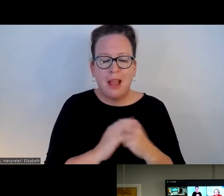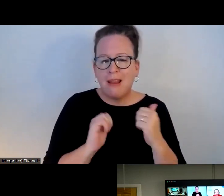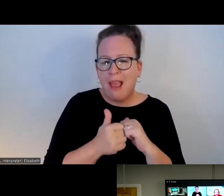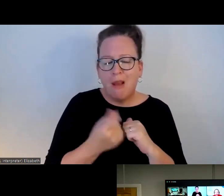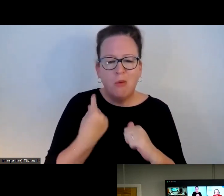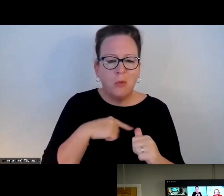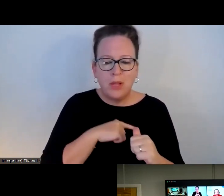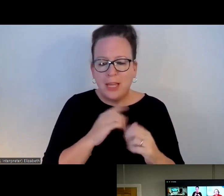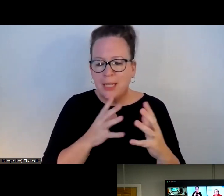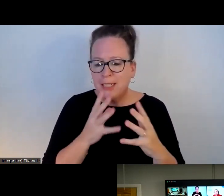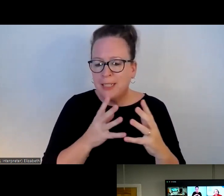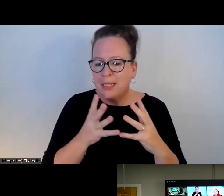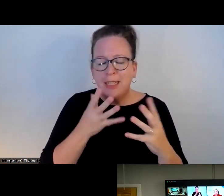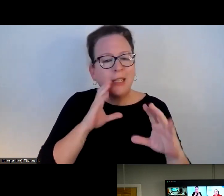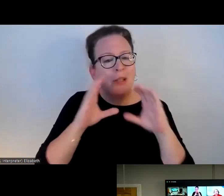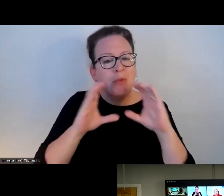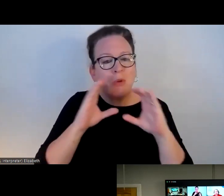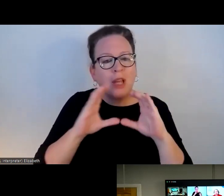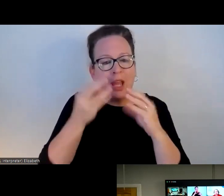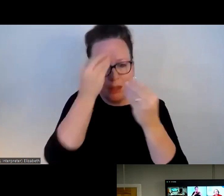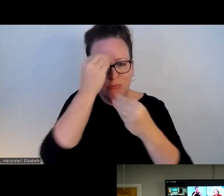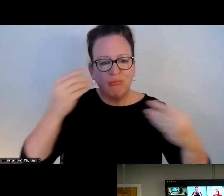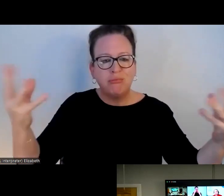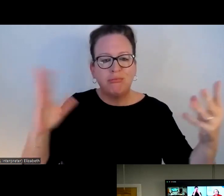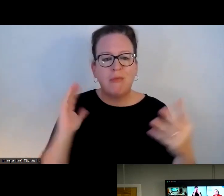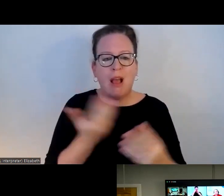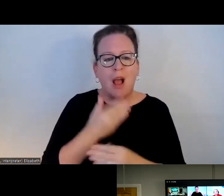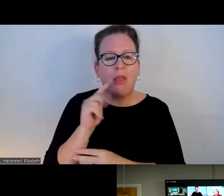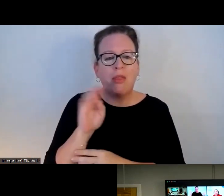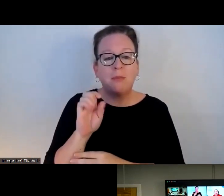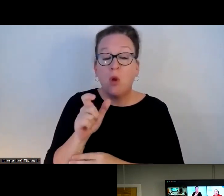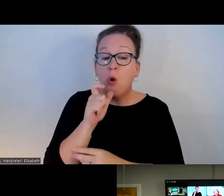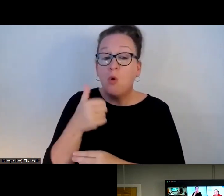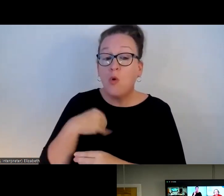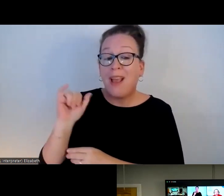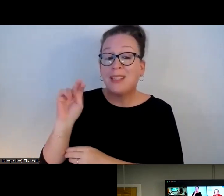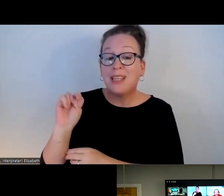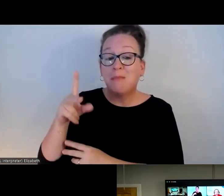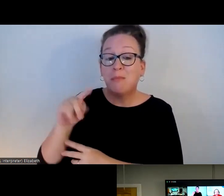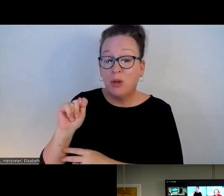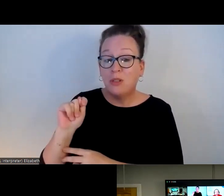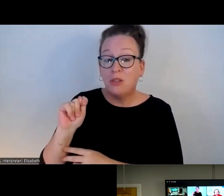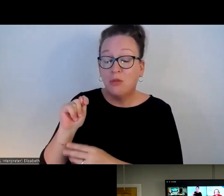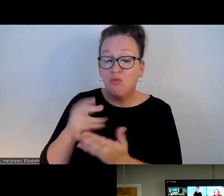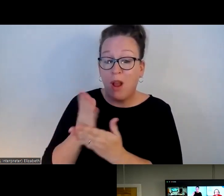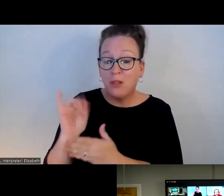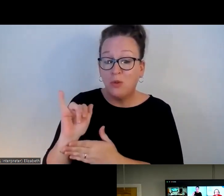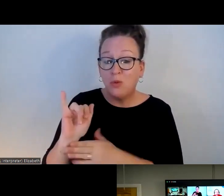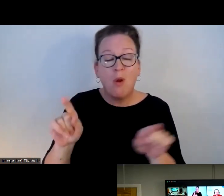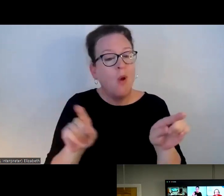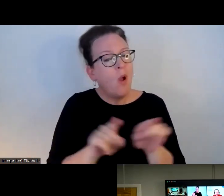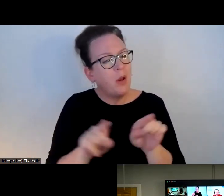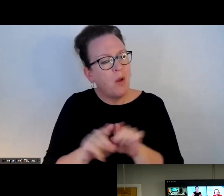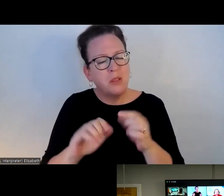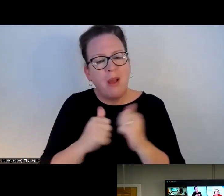we communicate what the themes are and who has input into the conversation, and then by extension,